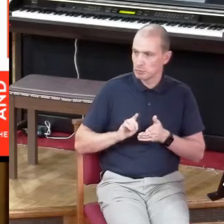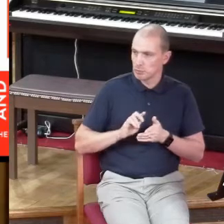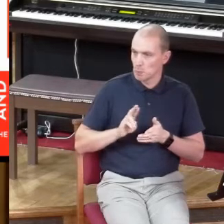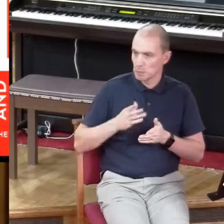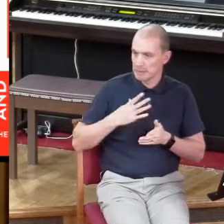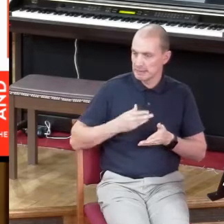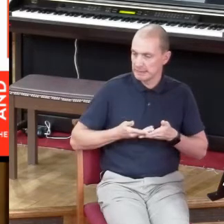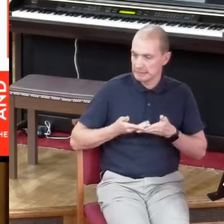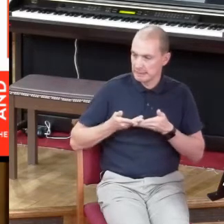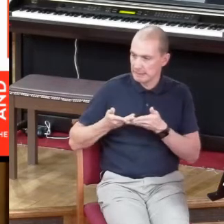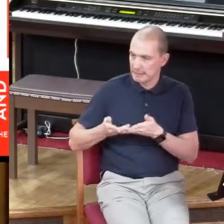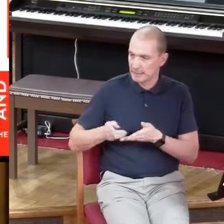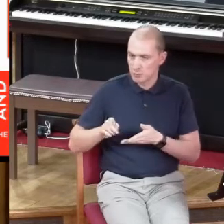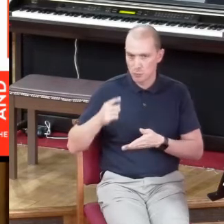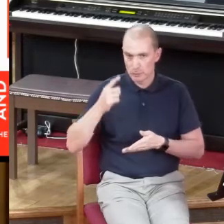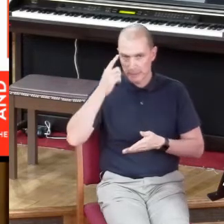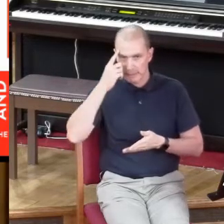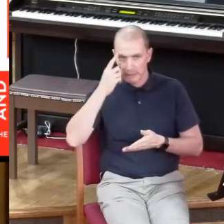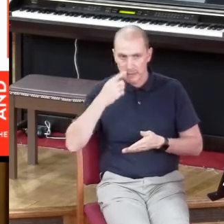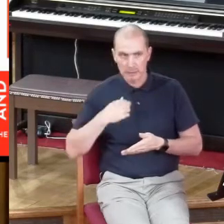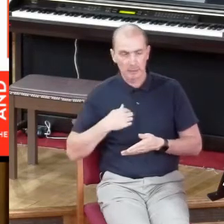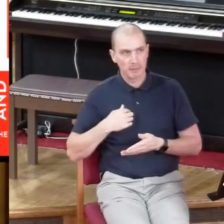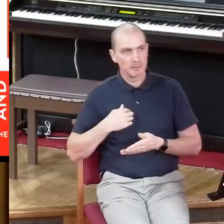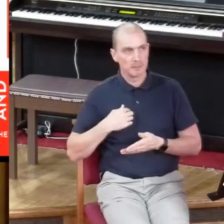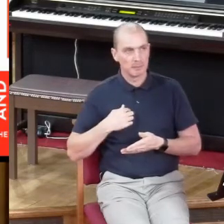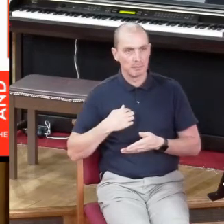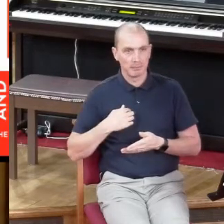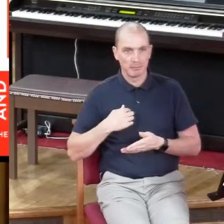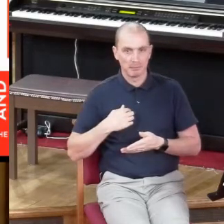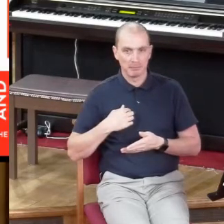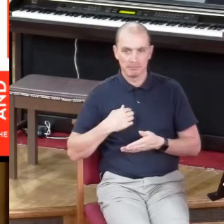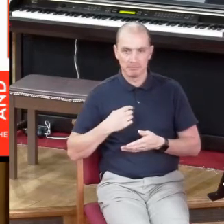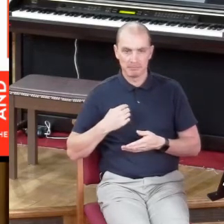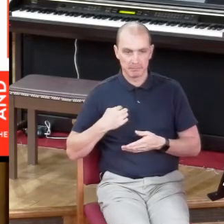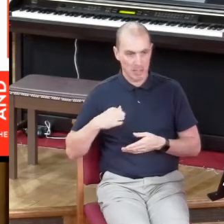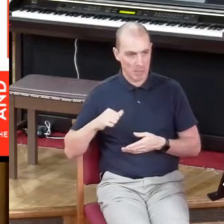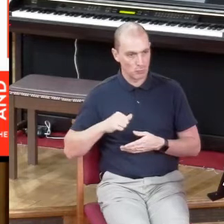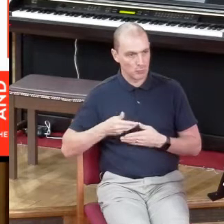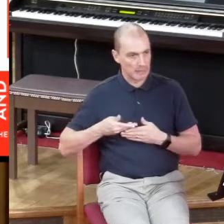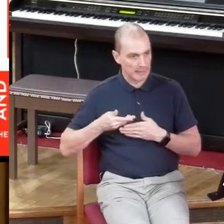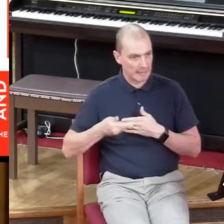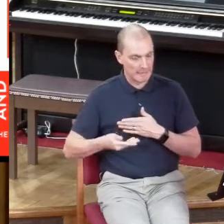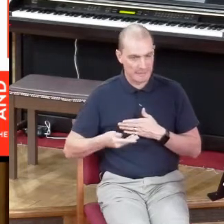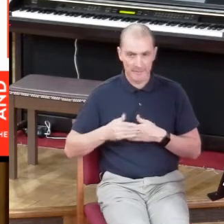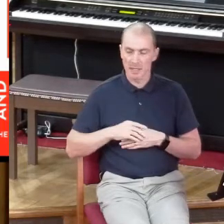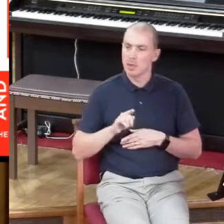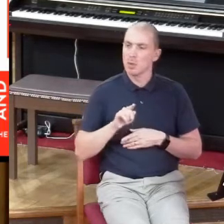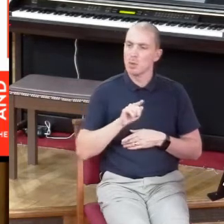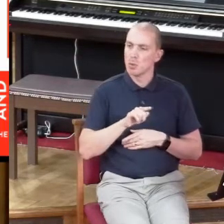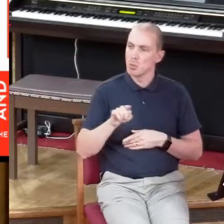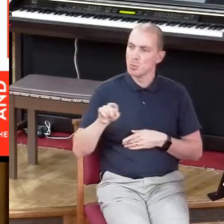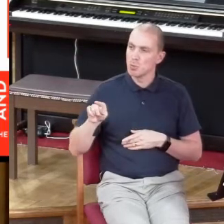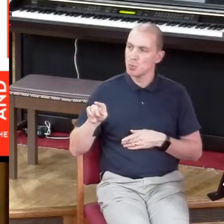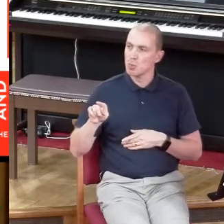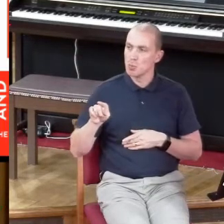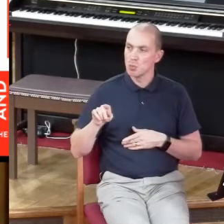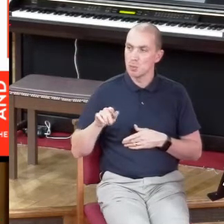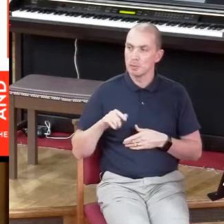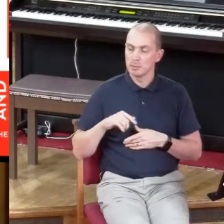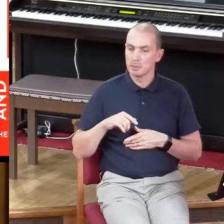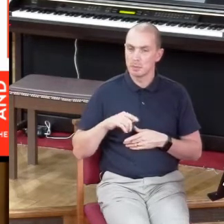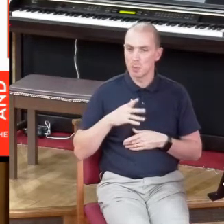I don't know. But what would you like to leave to the church if you could? And I don't mean money, although that's obviously very